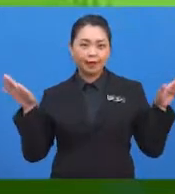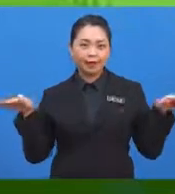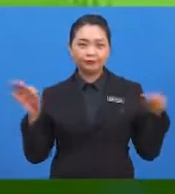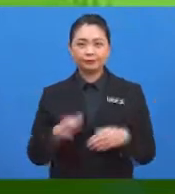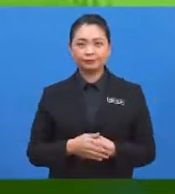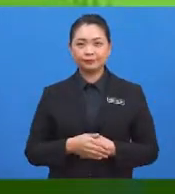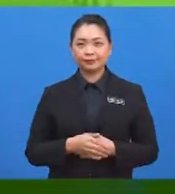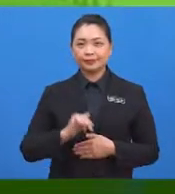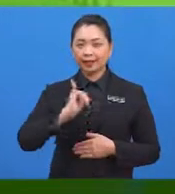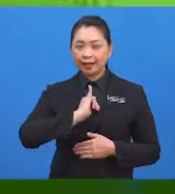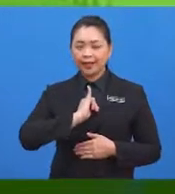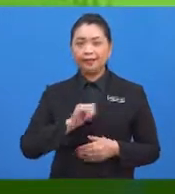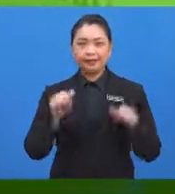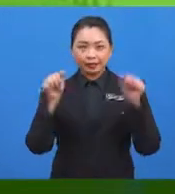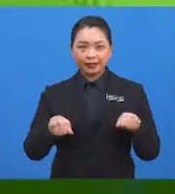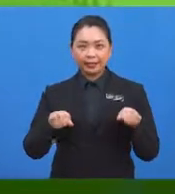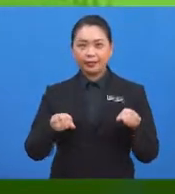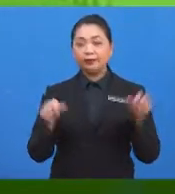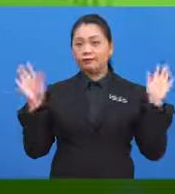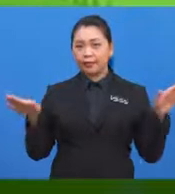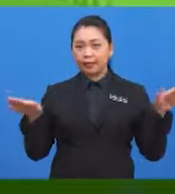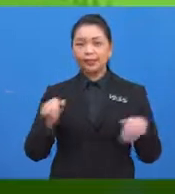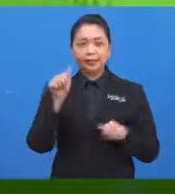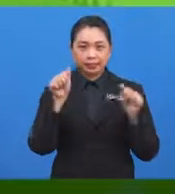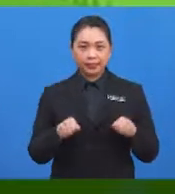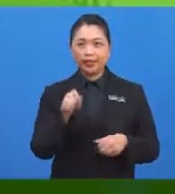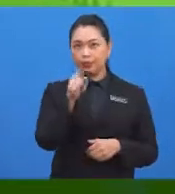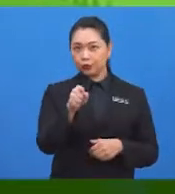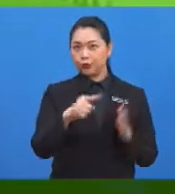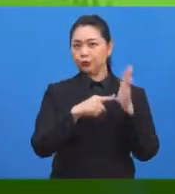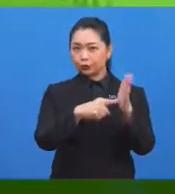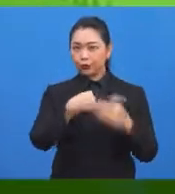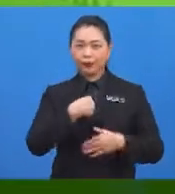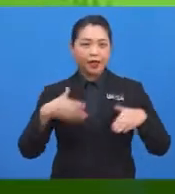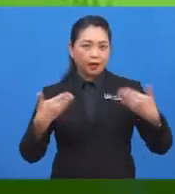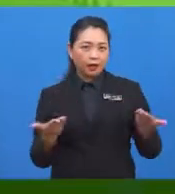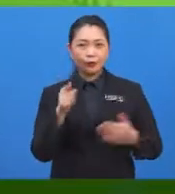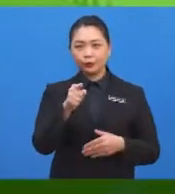fly. I can fly. Can you show me how you fly?